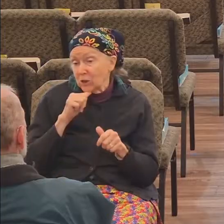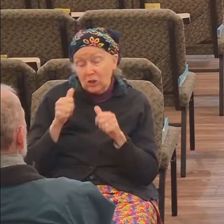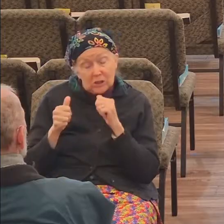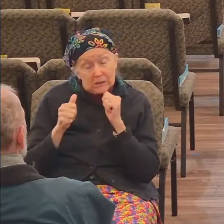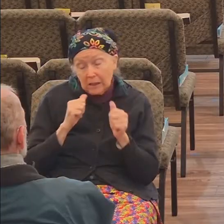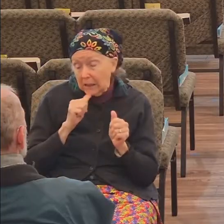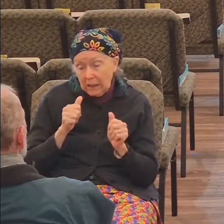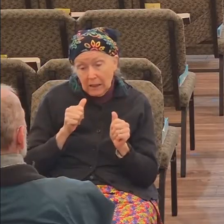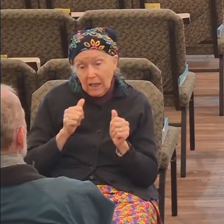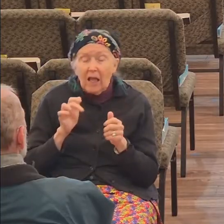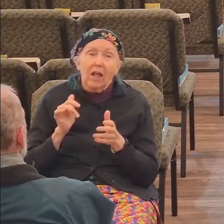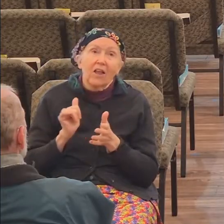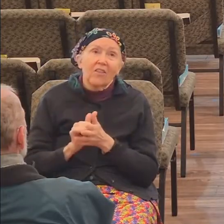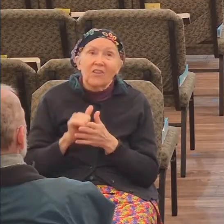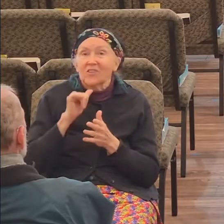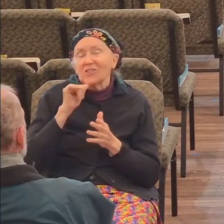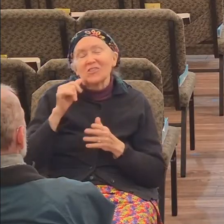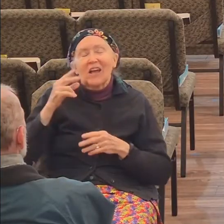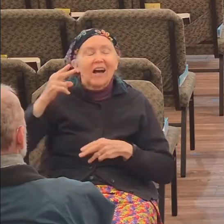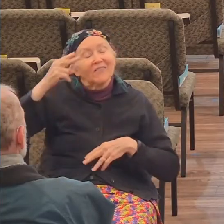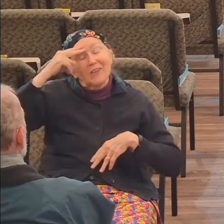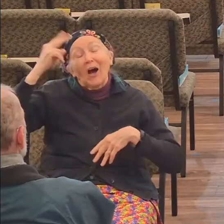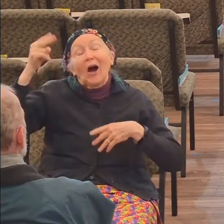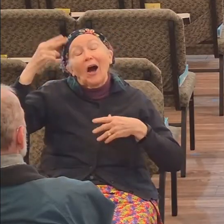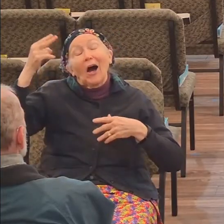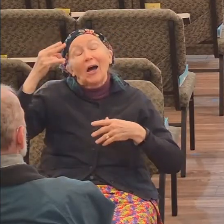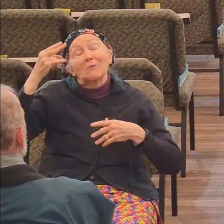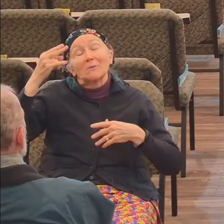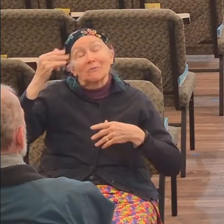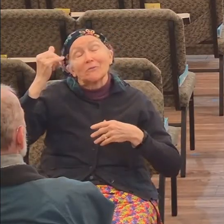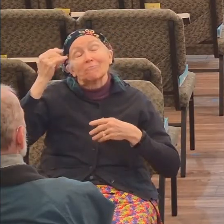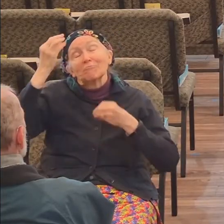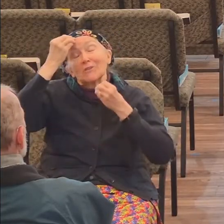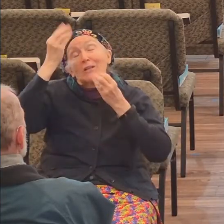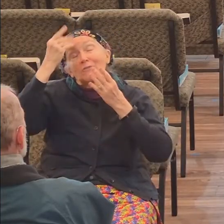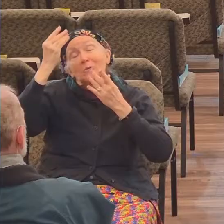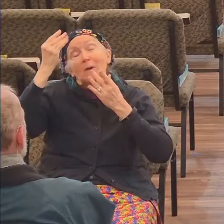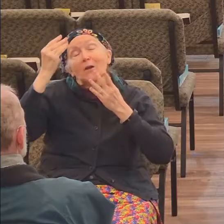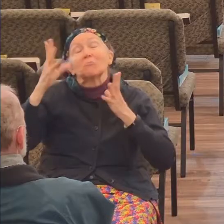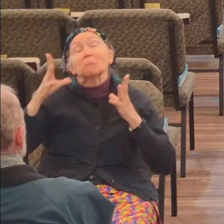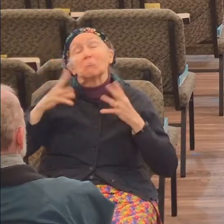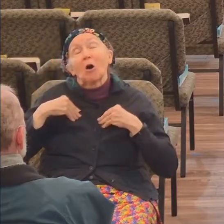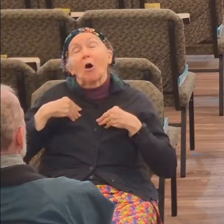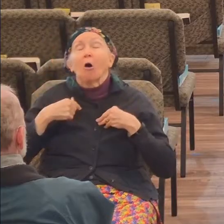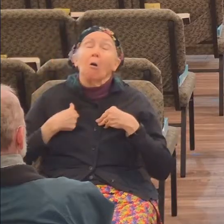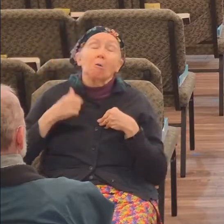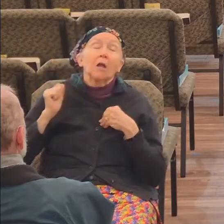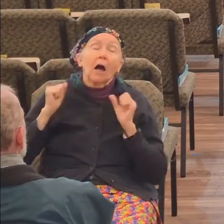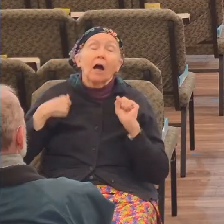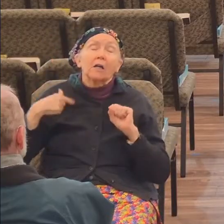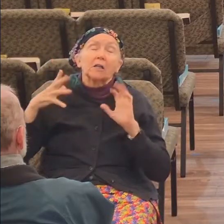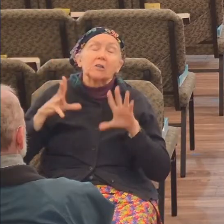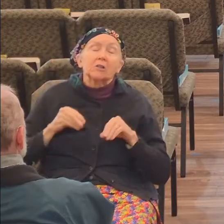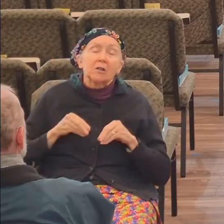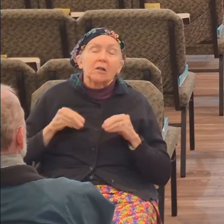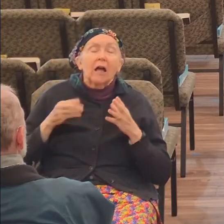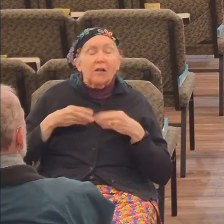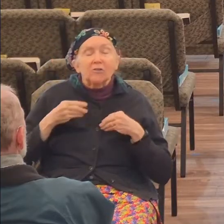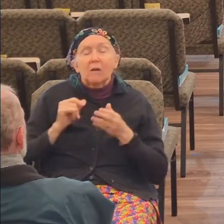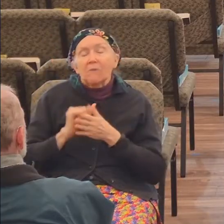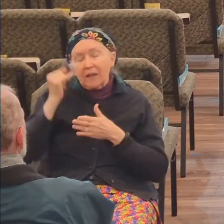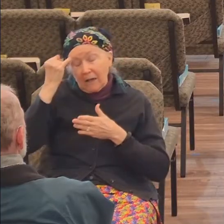This isn't hypothetical information that they can acquiesce to. This isn't like, oh, I could go along with that. They had some real